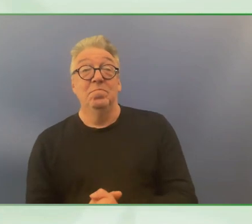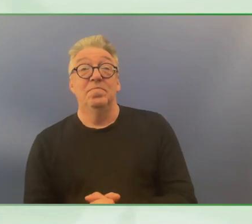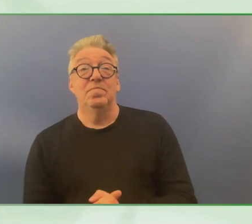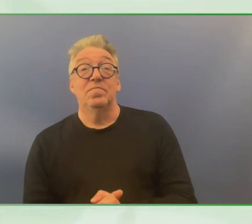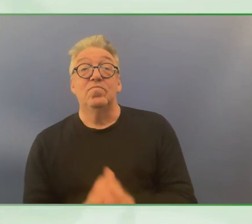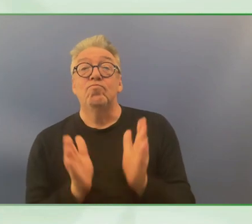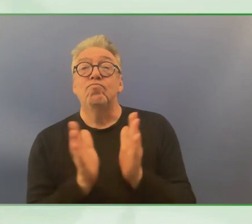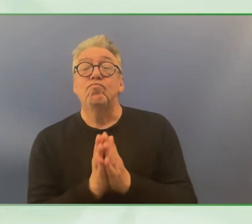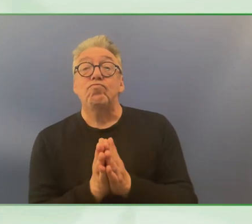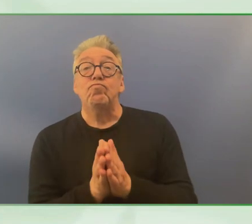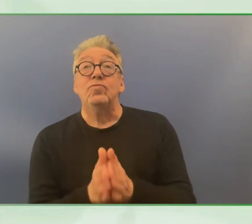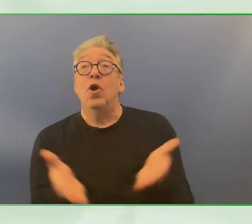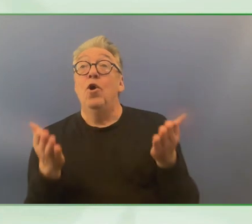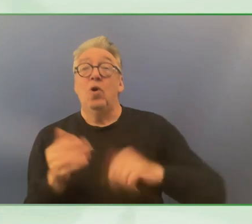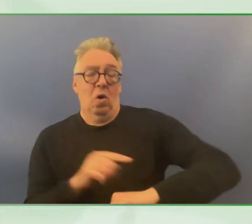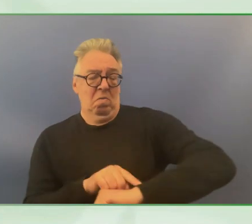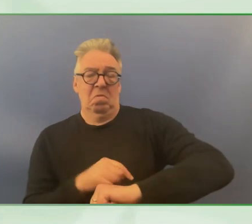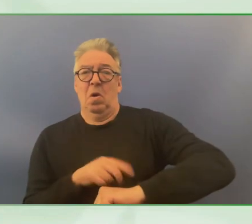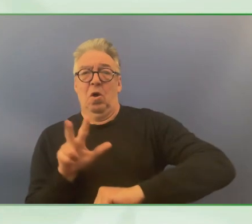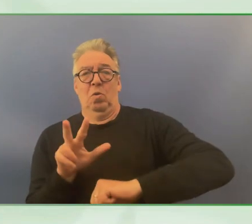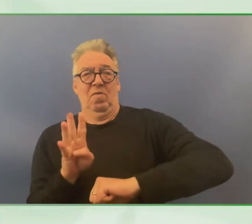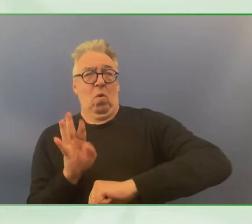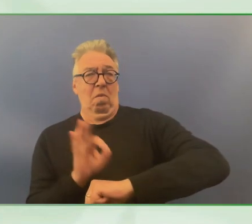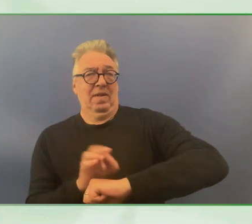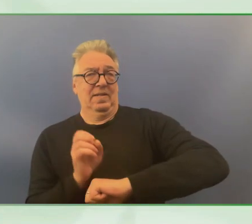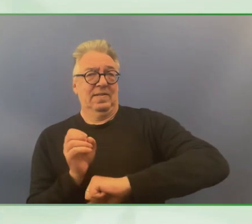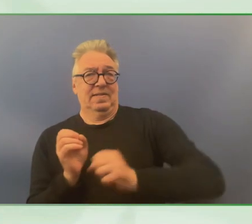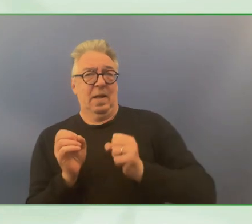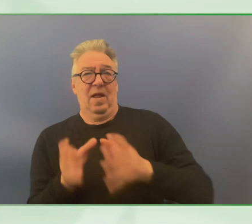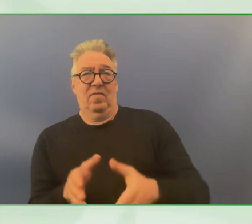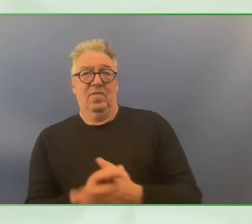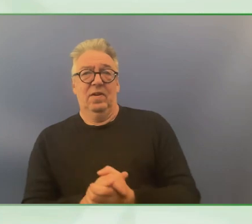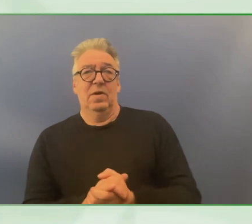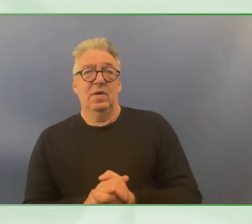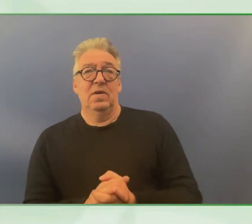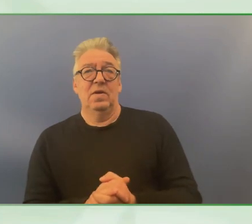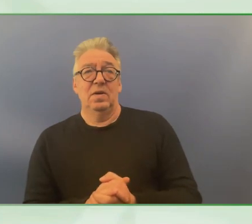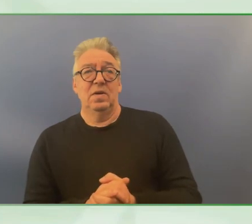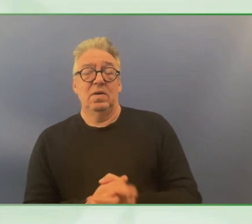these final 3-4 minutes, I suggest, to